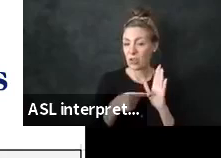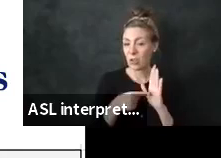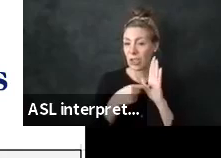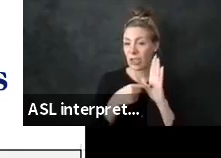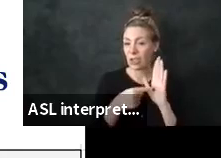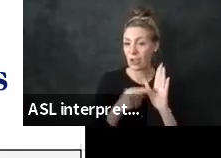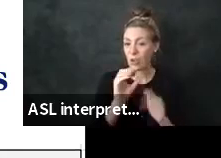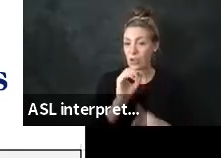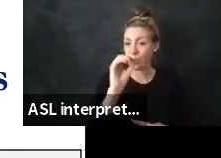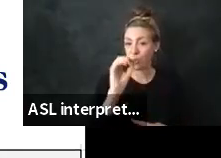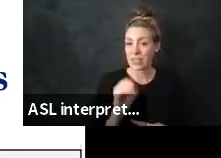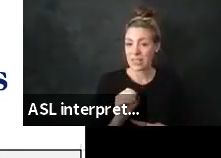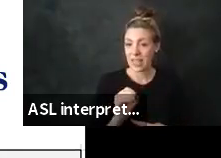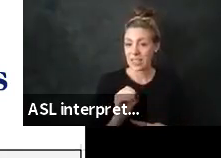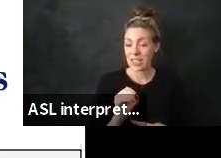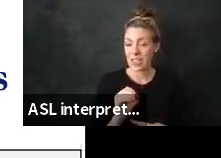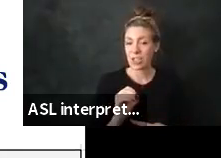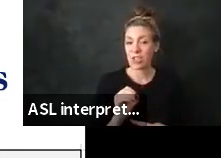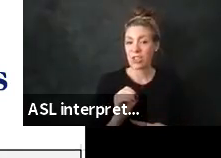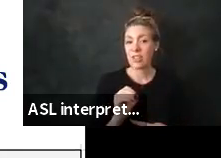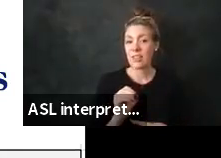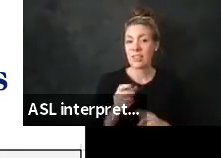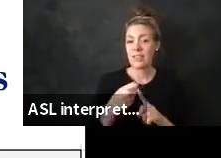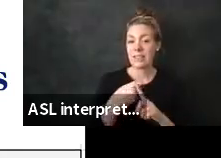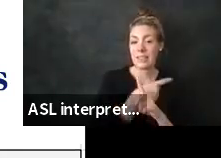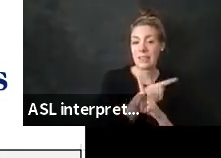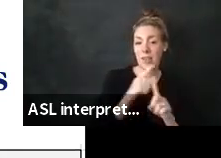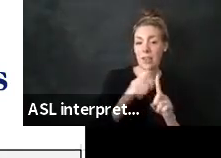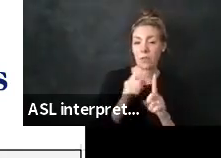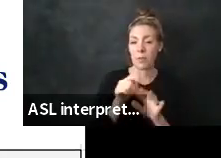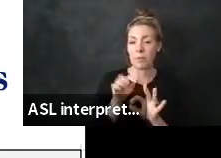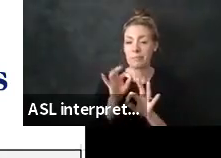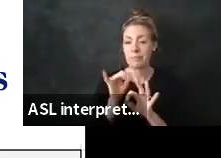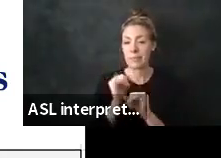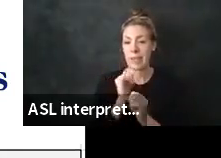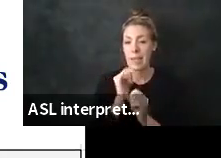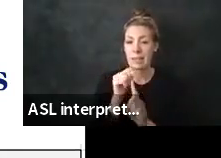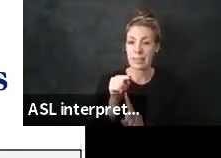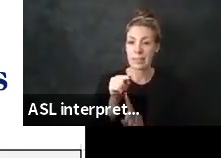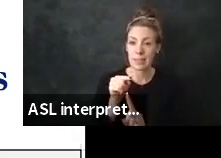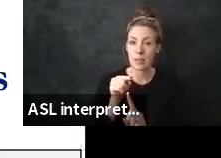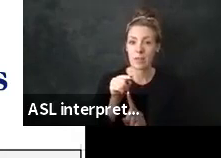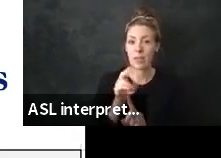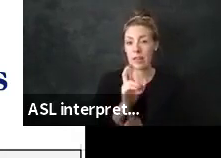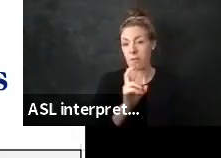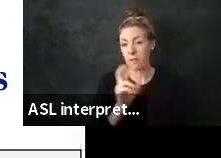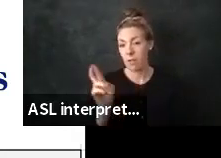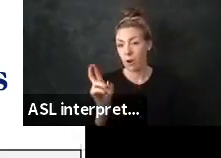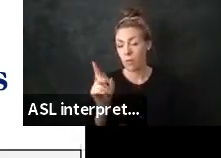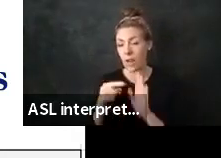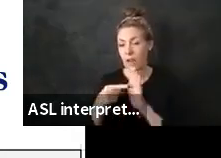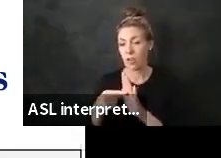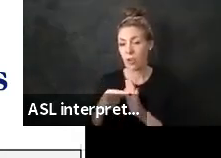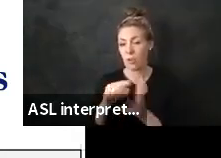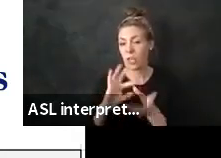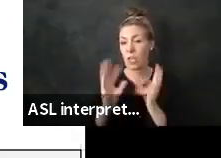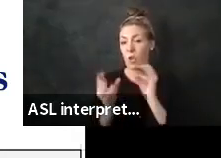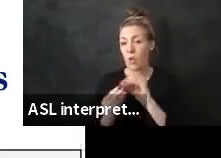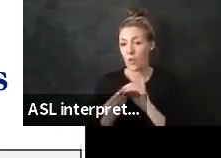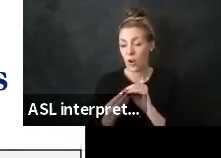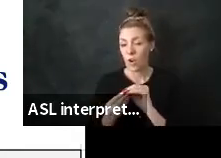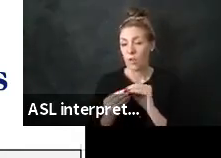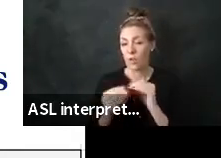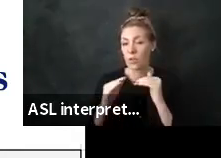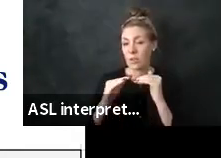is that deviates from the ideal. And in the far right column shows the overall deviation between the least